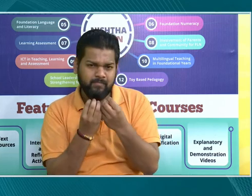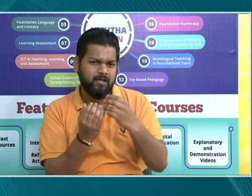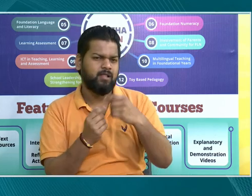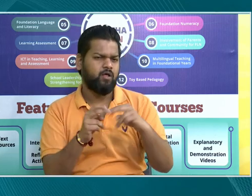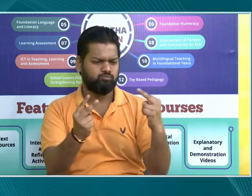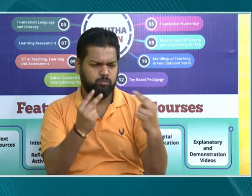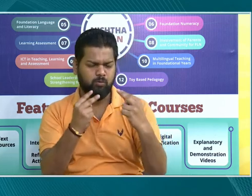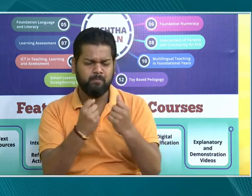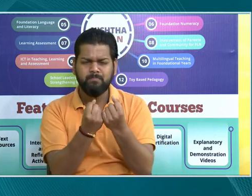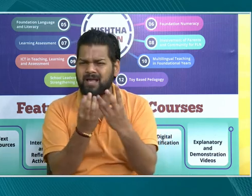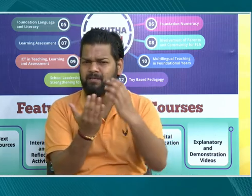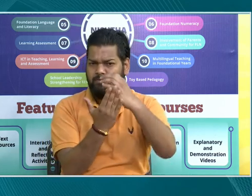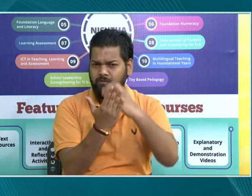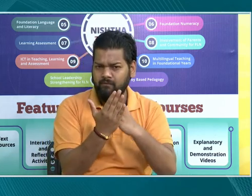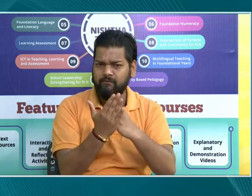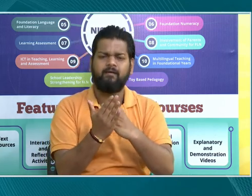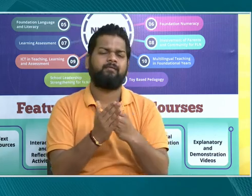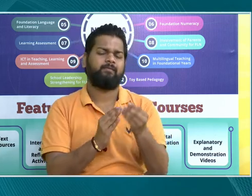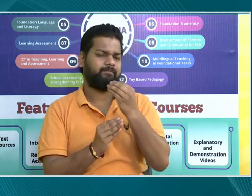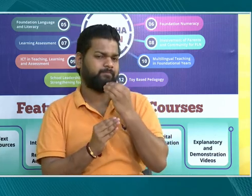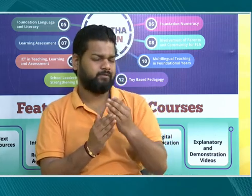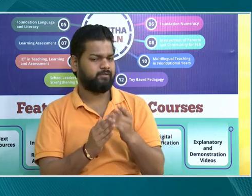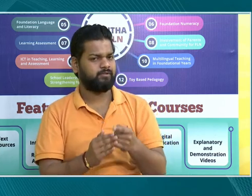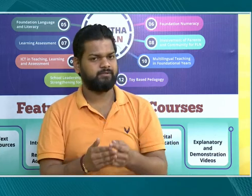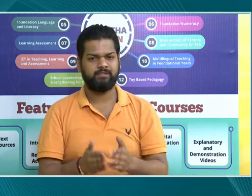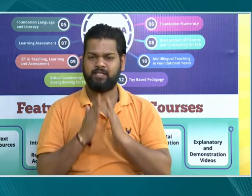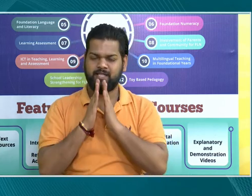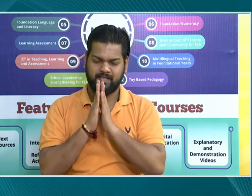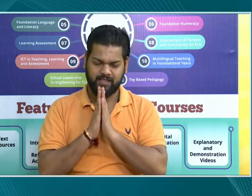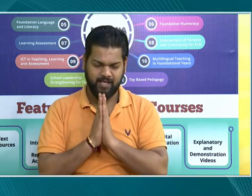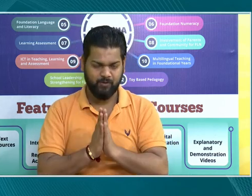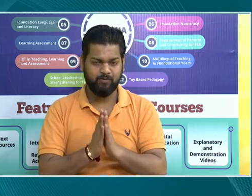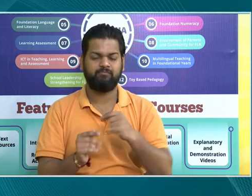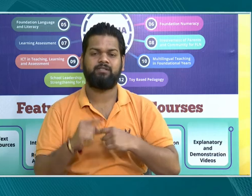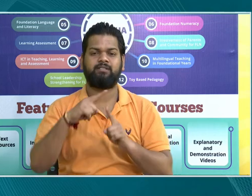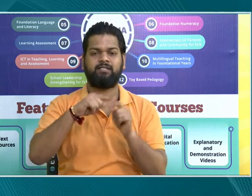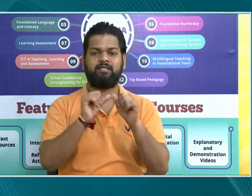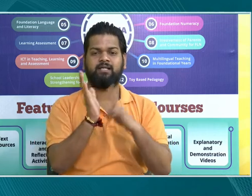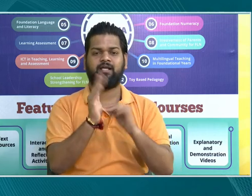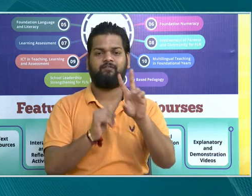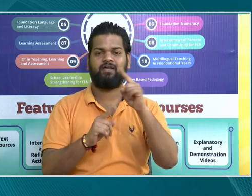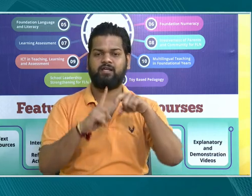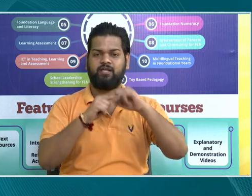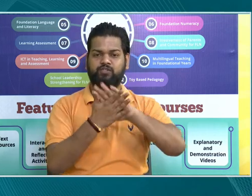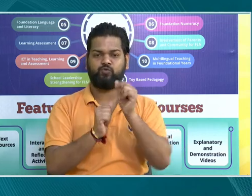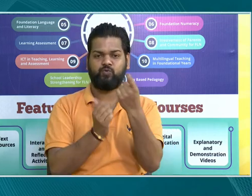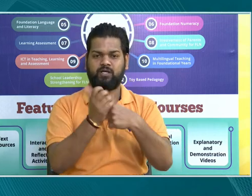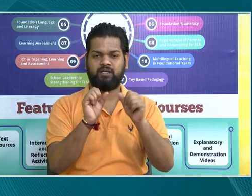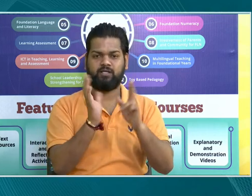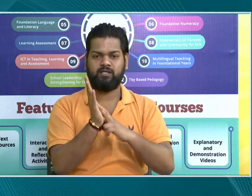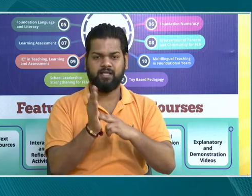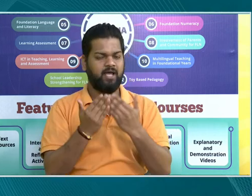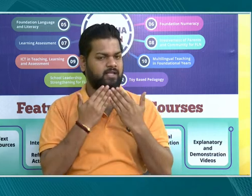for all of you in this day. Thank you once again. Take care. And I'm Tanvi Khurana. I'll take a leave of you. Namaskar.